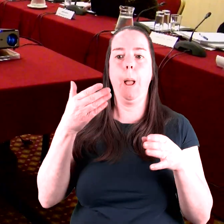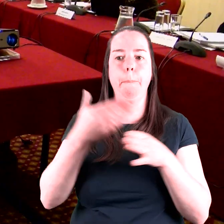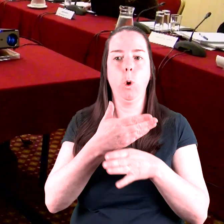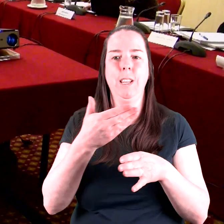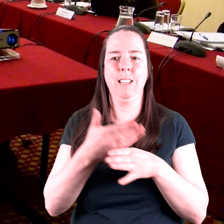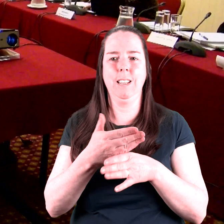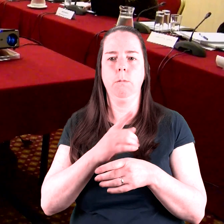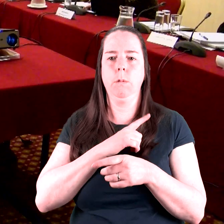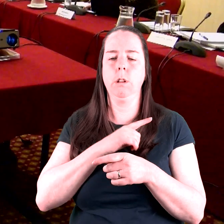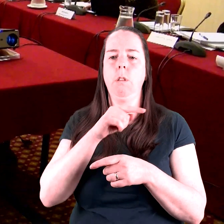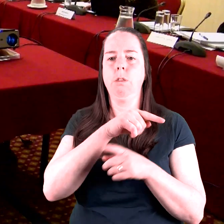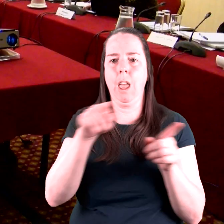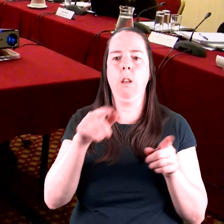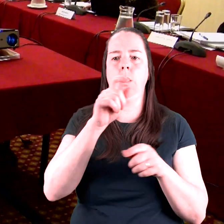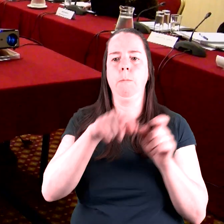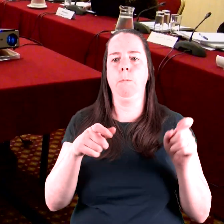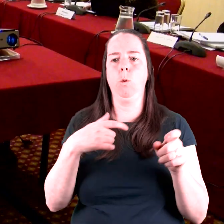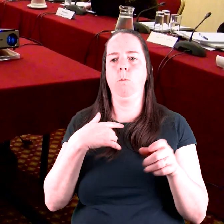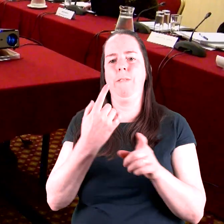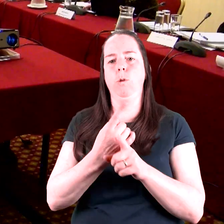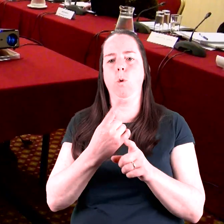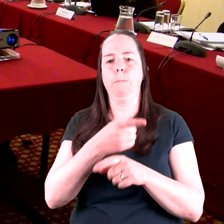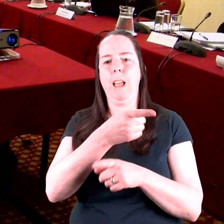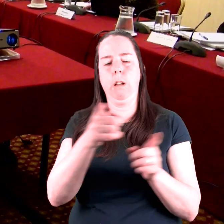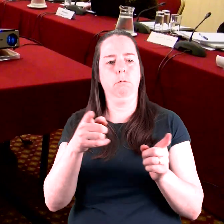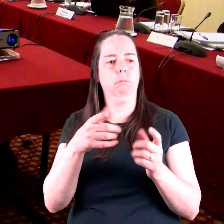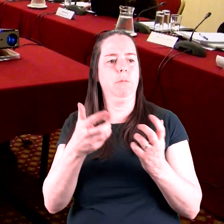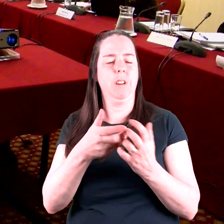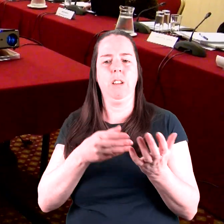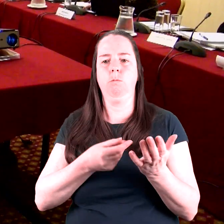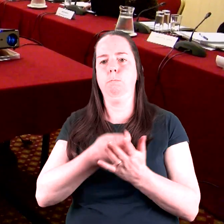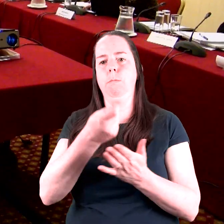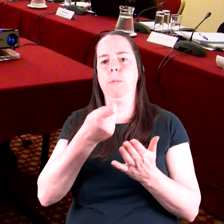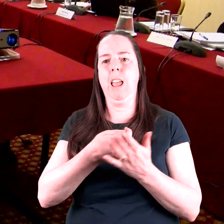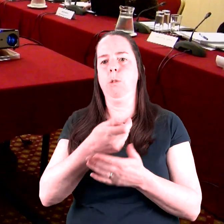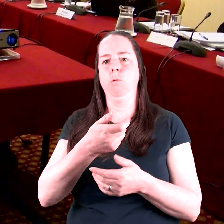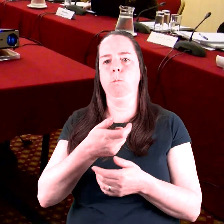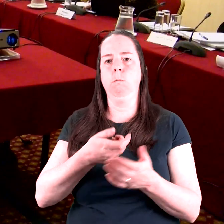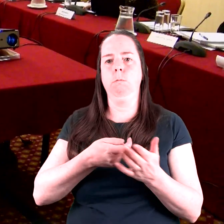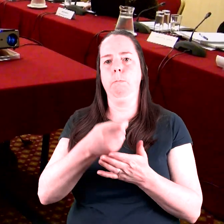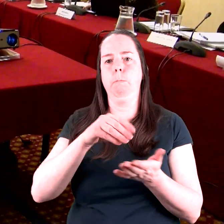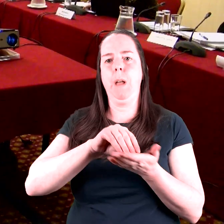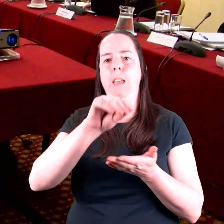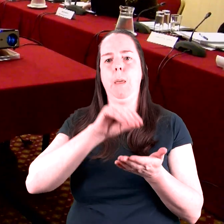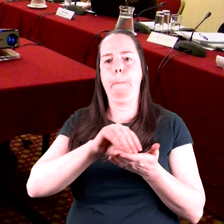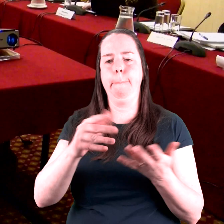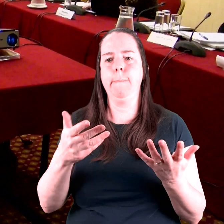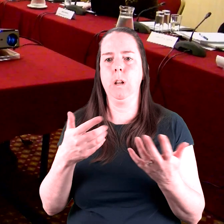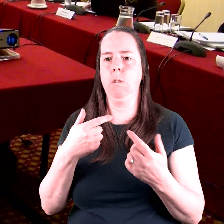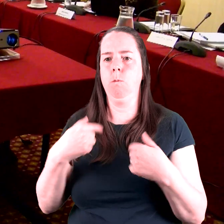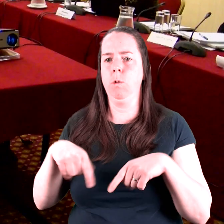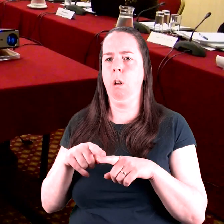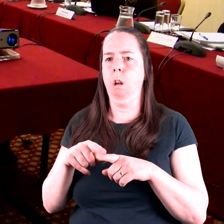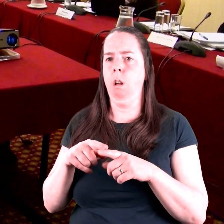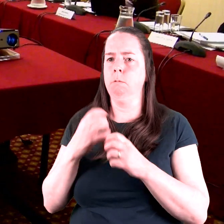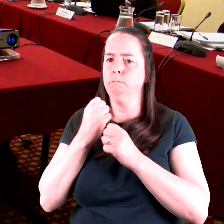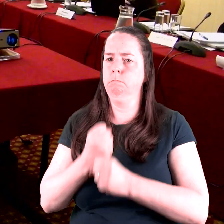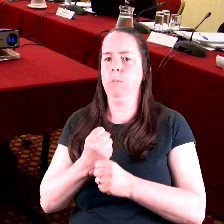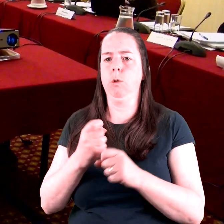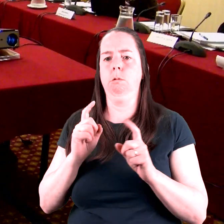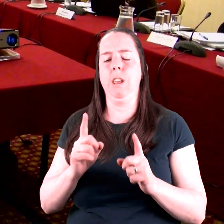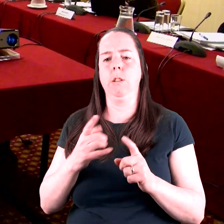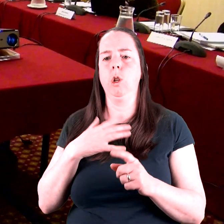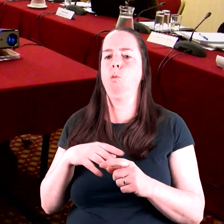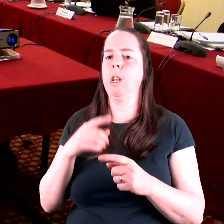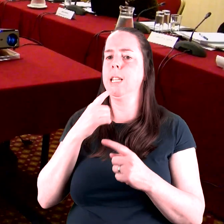the employees, because they are the people Yeah. that we've talked about in terms of pay and conditions. So, you know, we all invested in